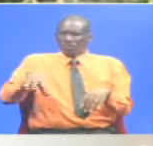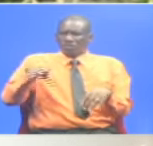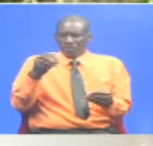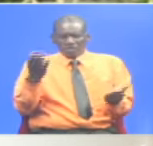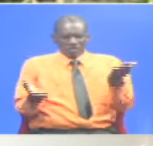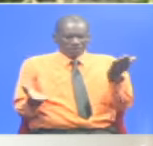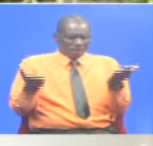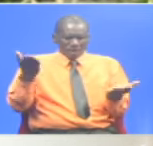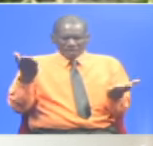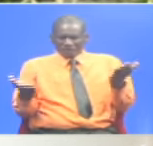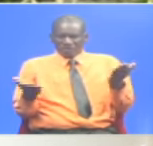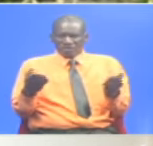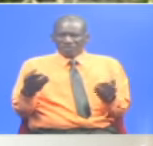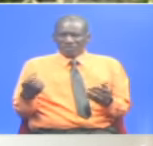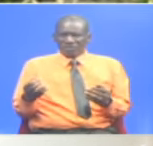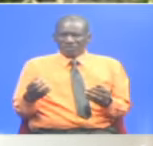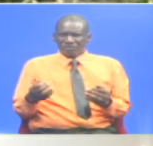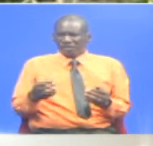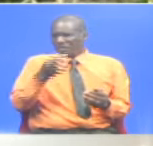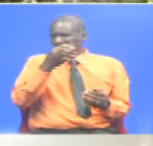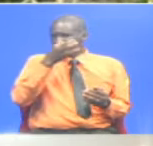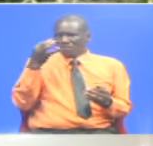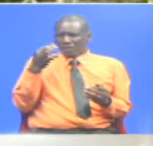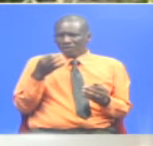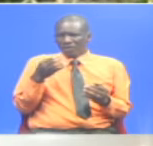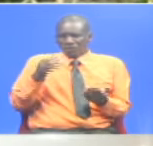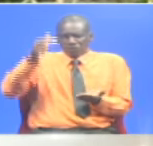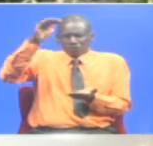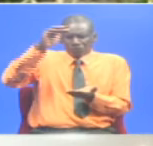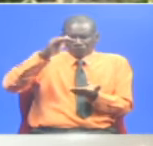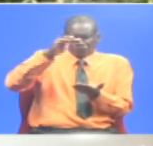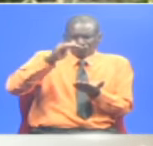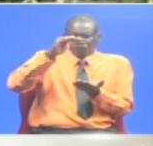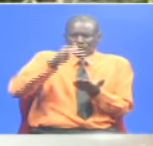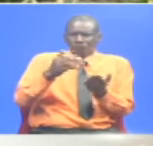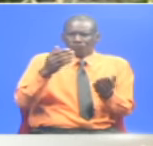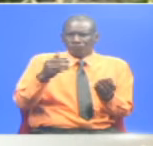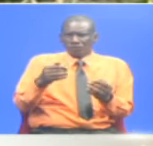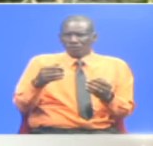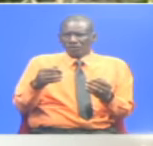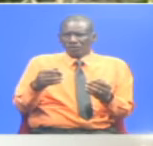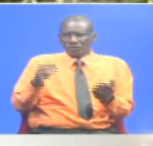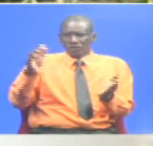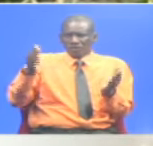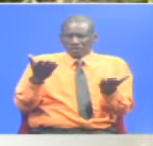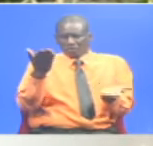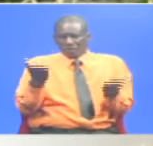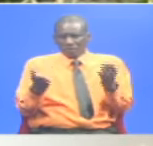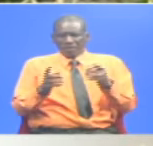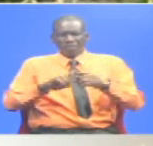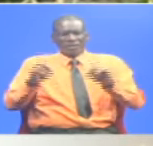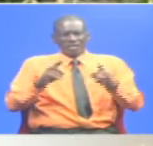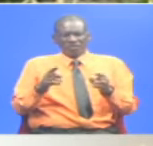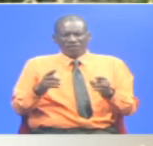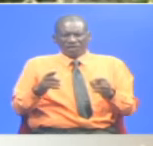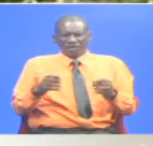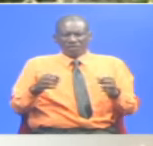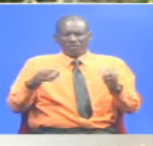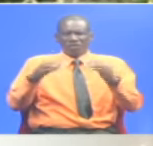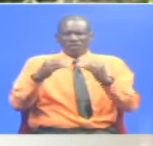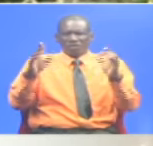I mean, the Kibaki was winning, although it had not yet closed, but we knew it was